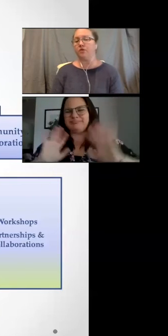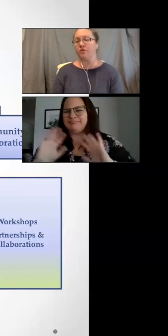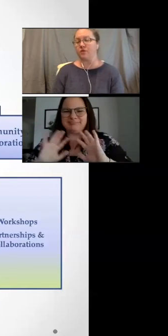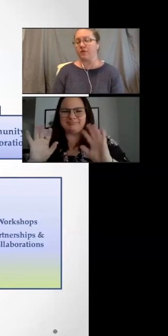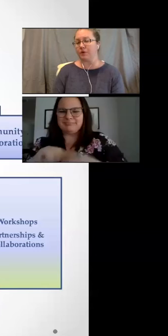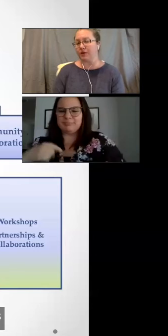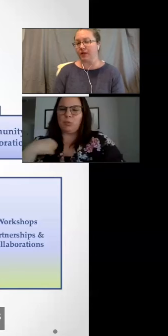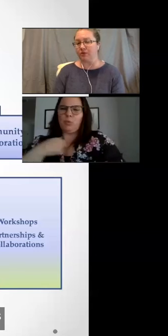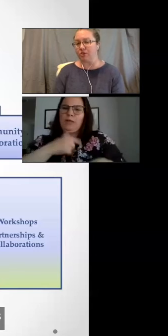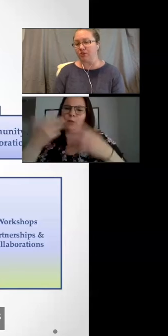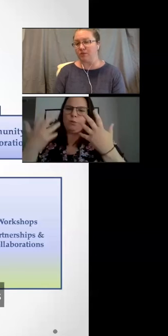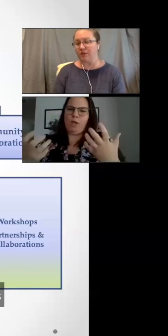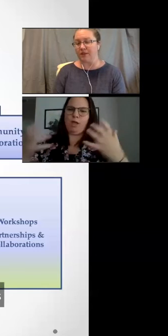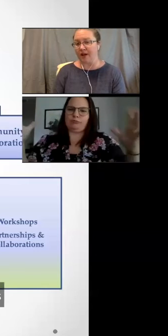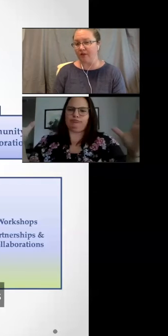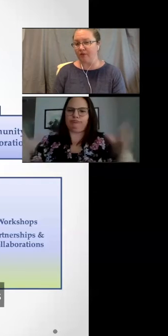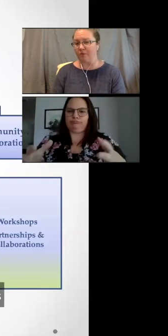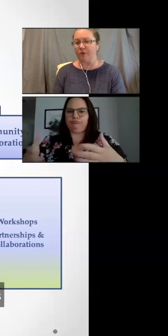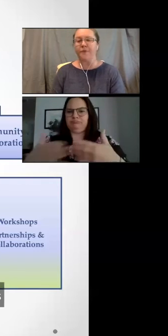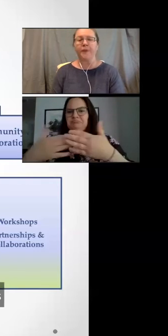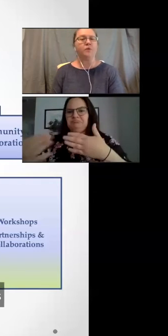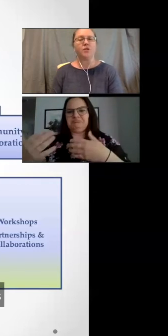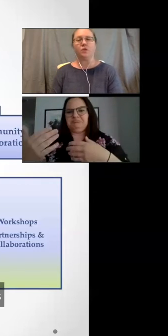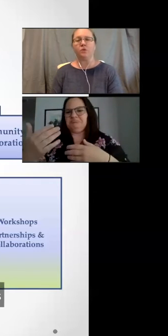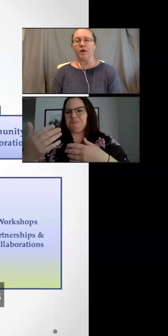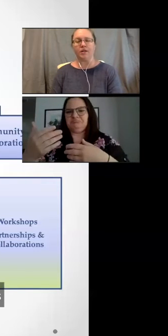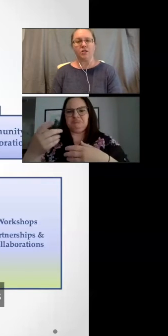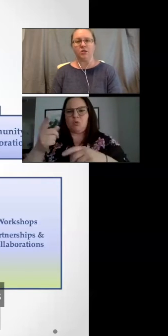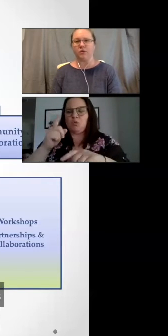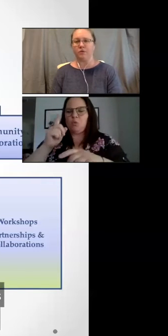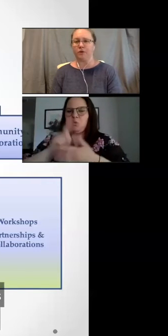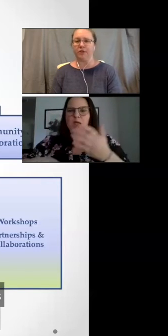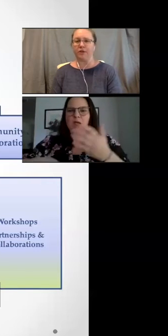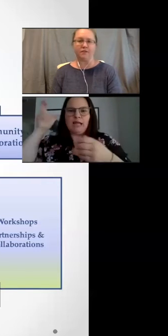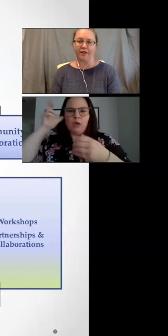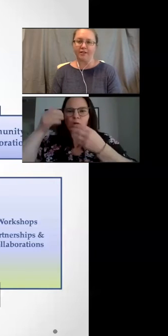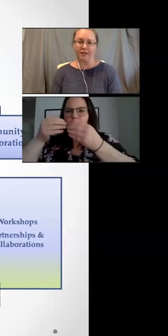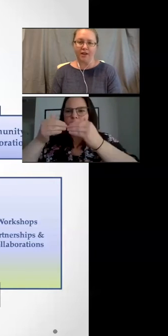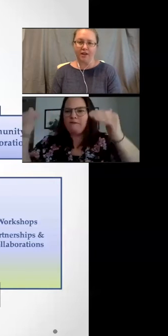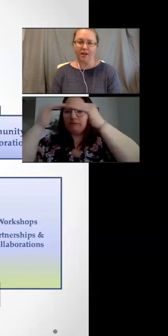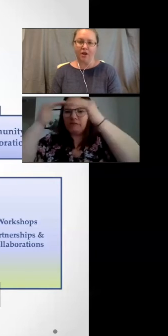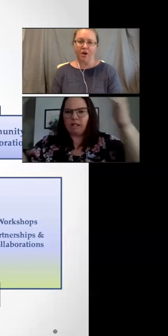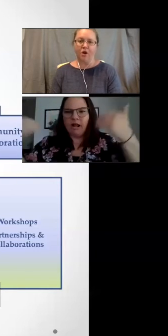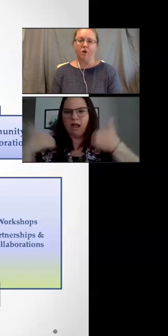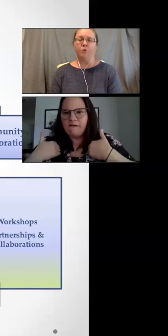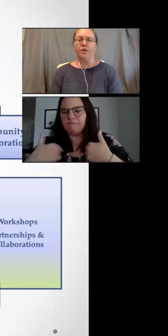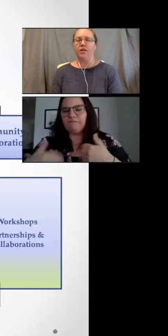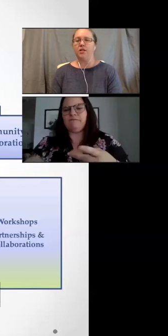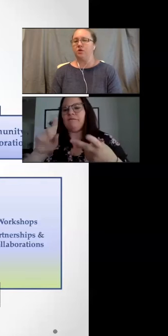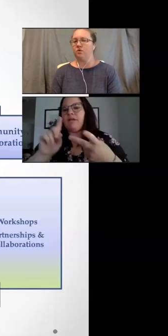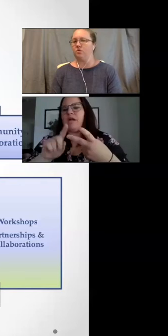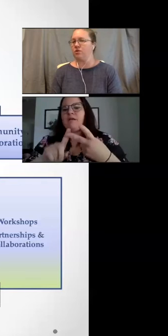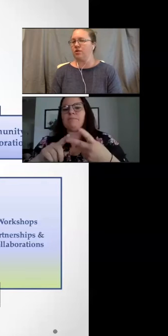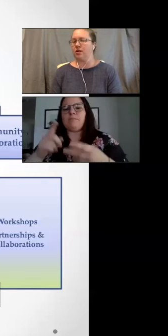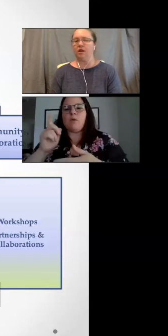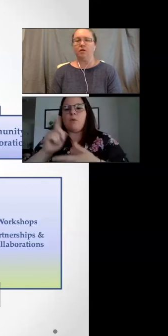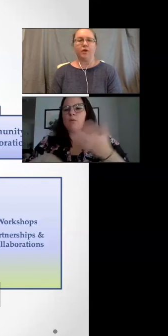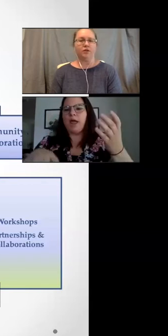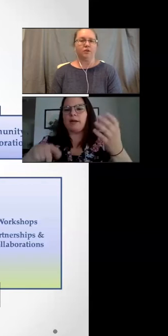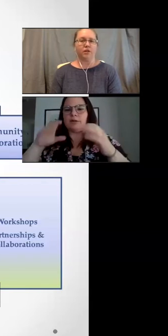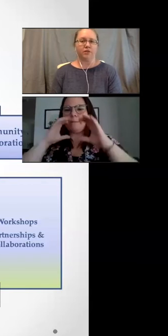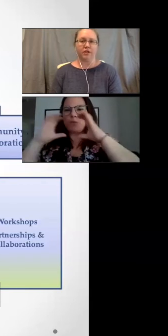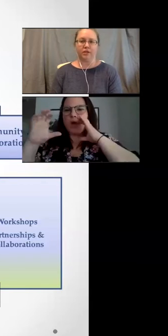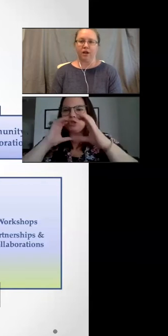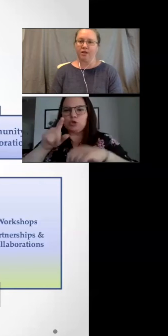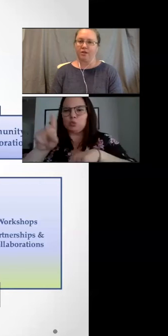Youth who's using spoken language, you need to be in that group. We don't want to create divides like that. We don't care what